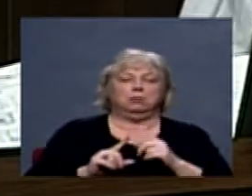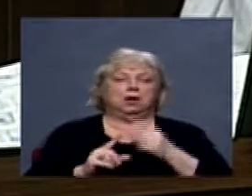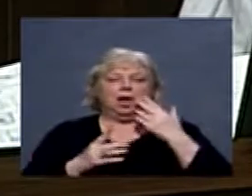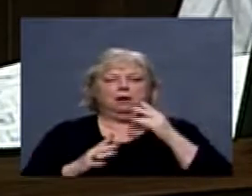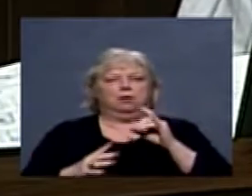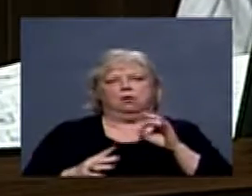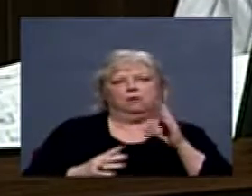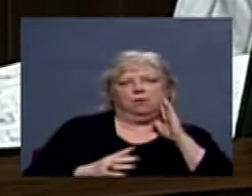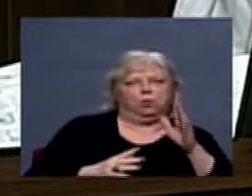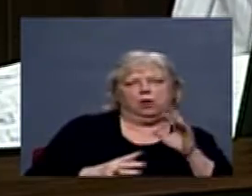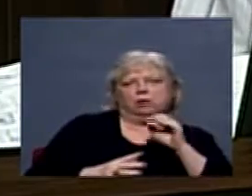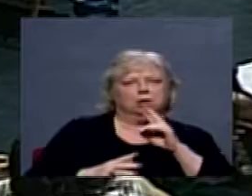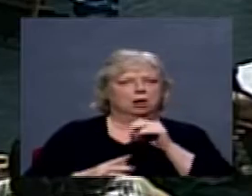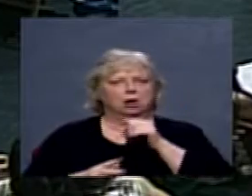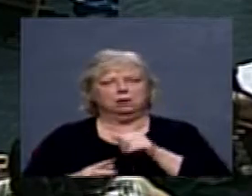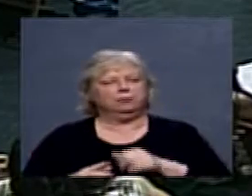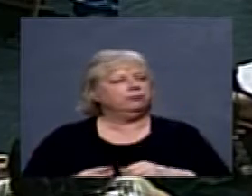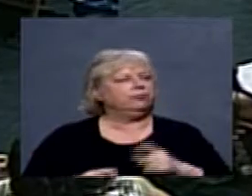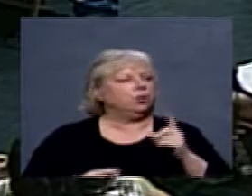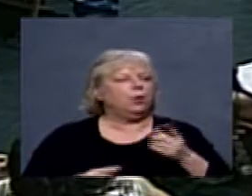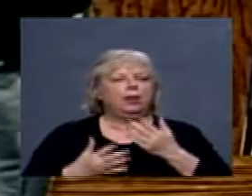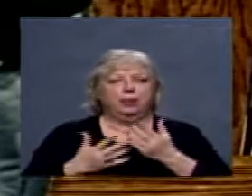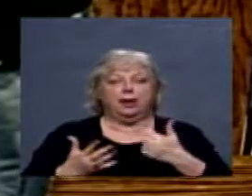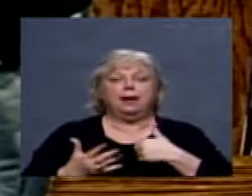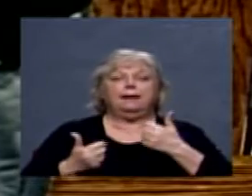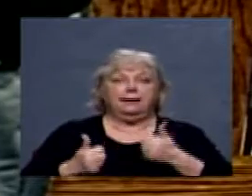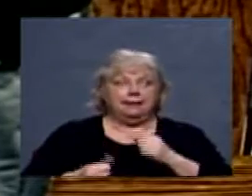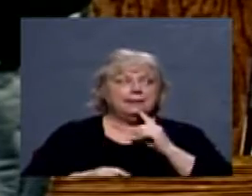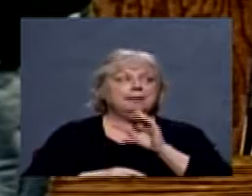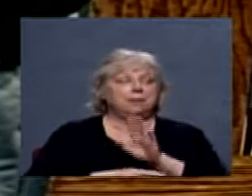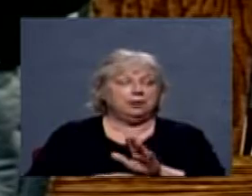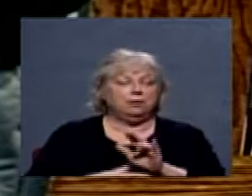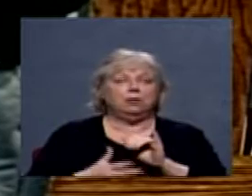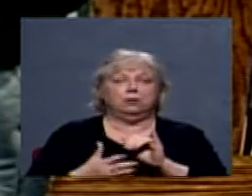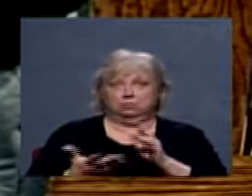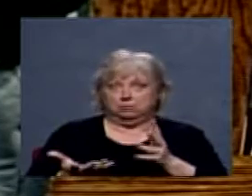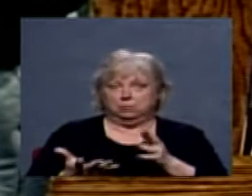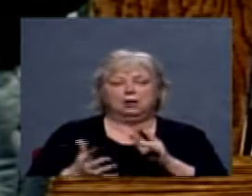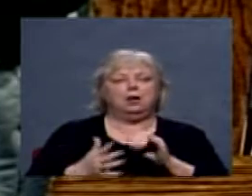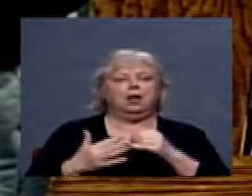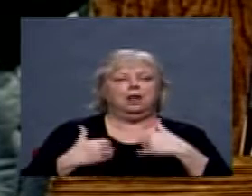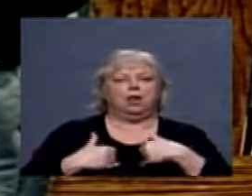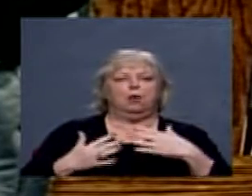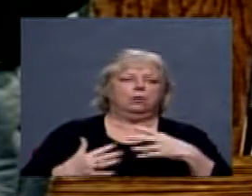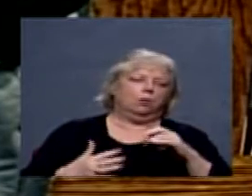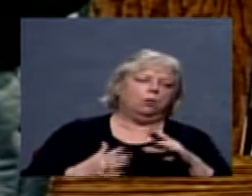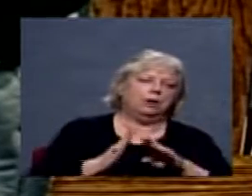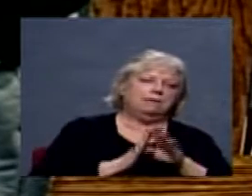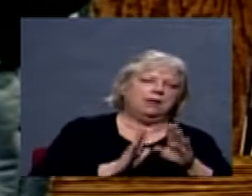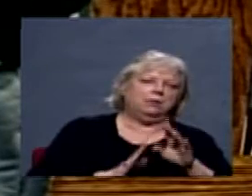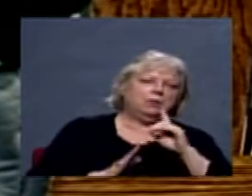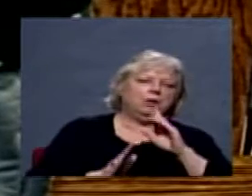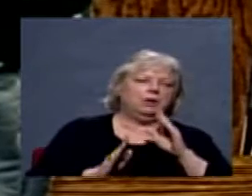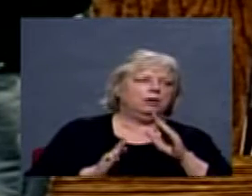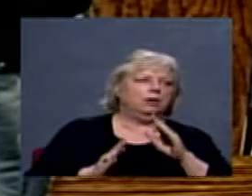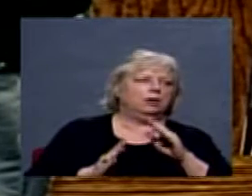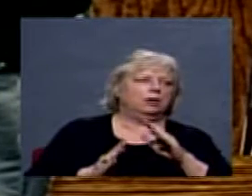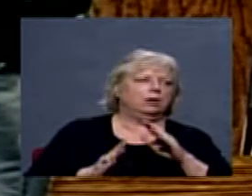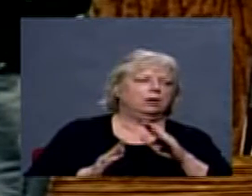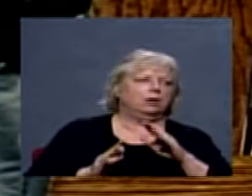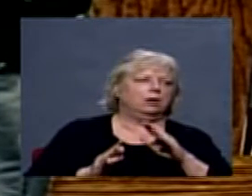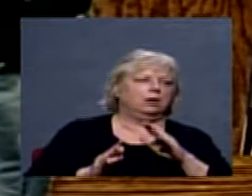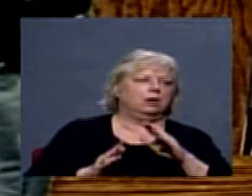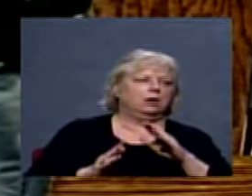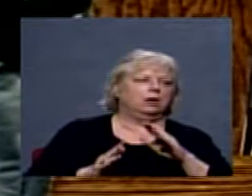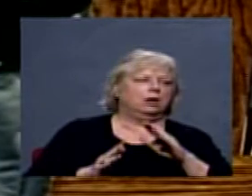that they will. One of the things that I can commit to is that the owner or the developer is willing to eliminate all of the